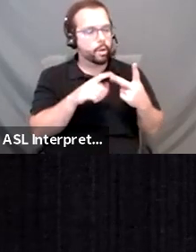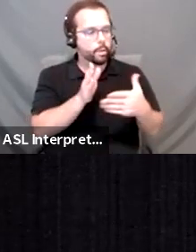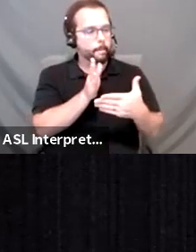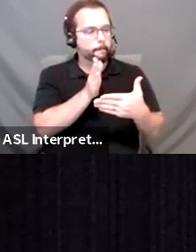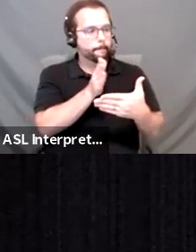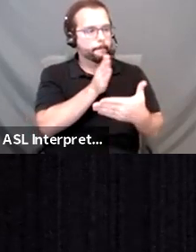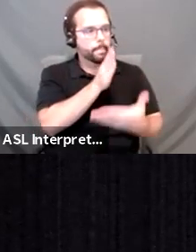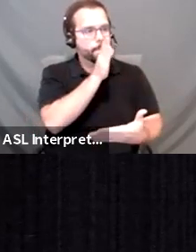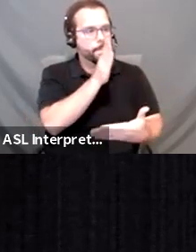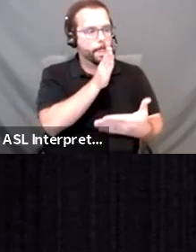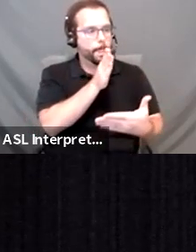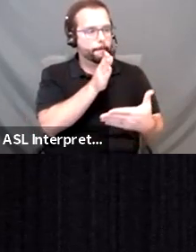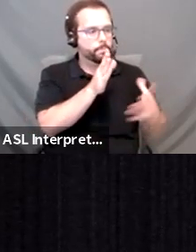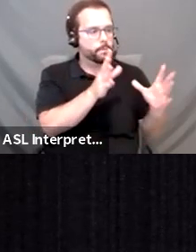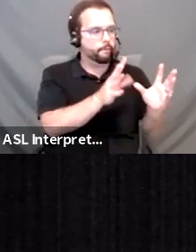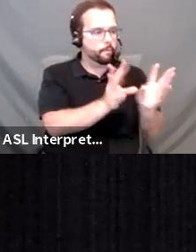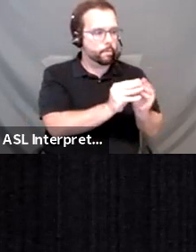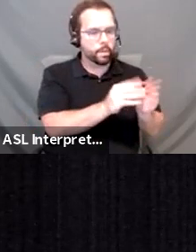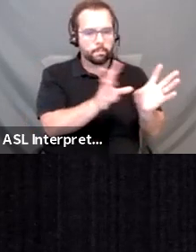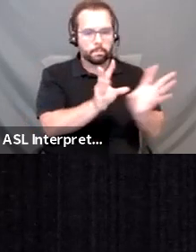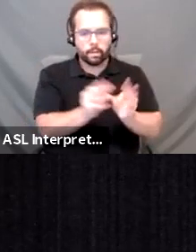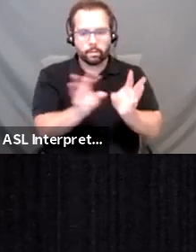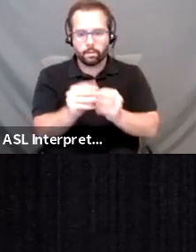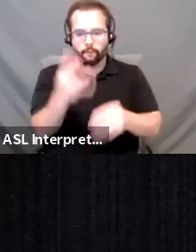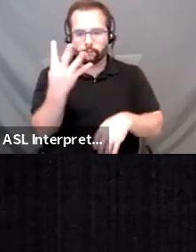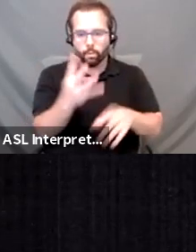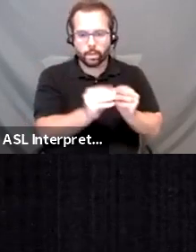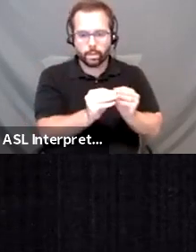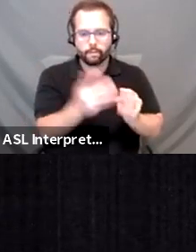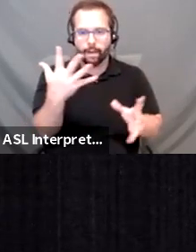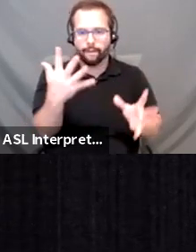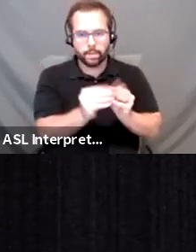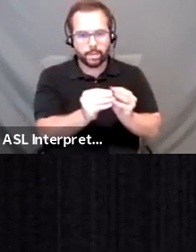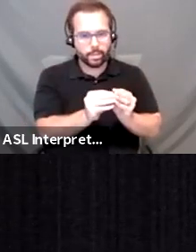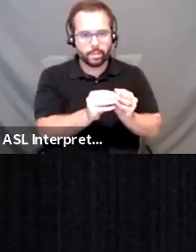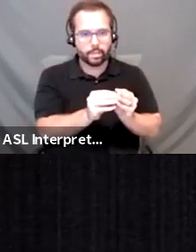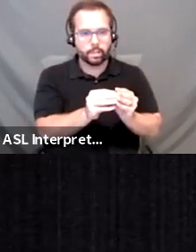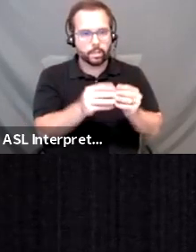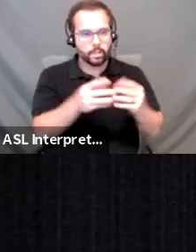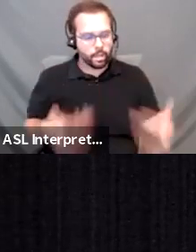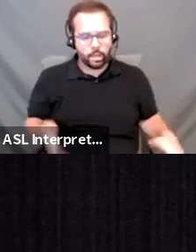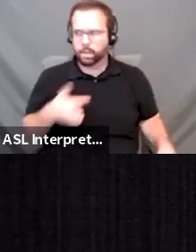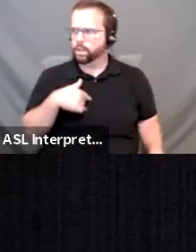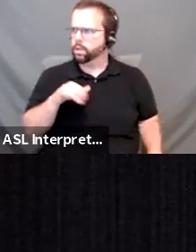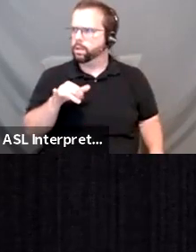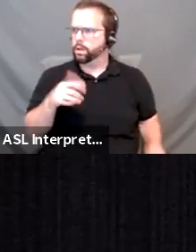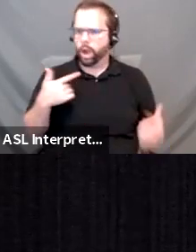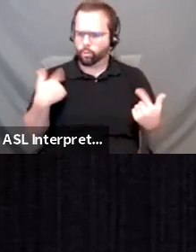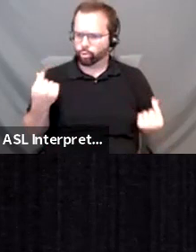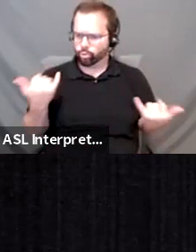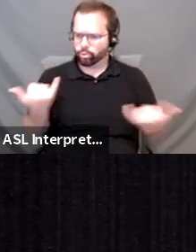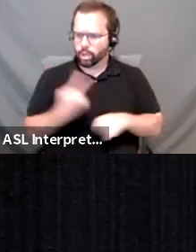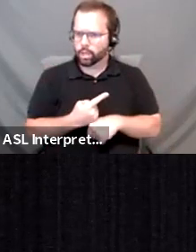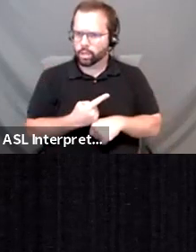meetings into the day, you're like, what have I done? Who have I helped? What has this accomplished? And it gets a little frustrating, and then sometimes,